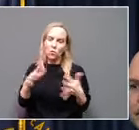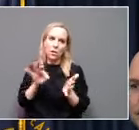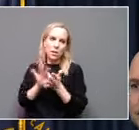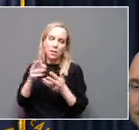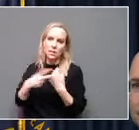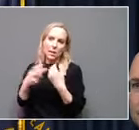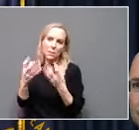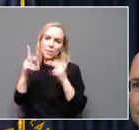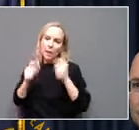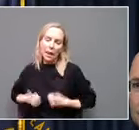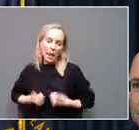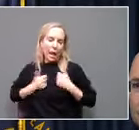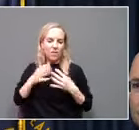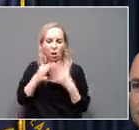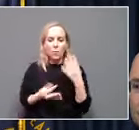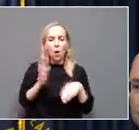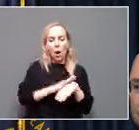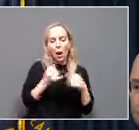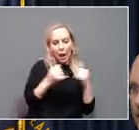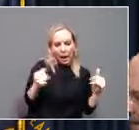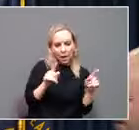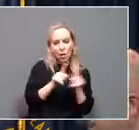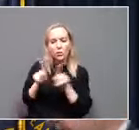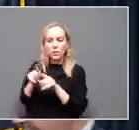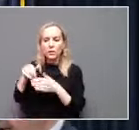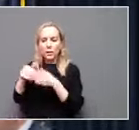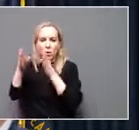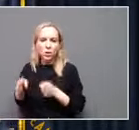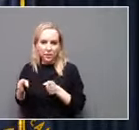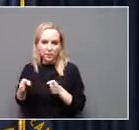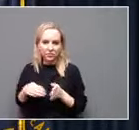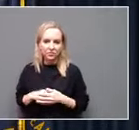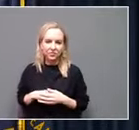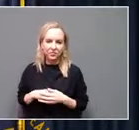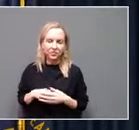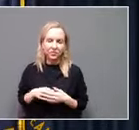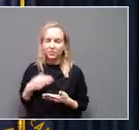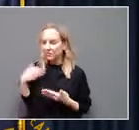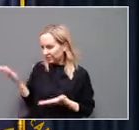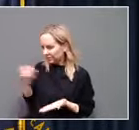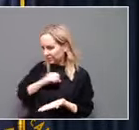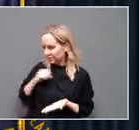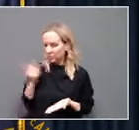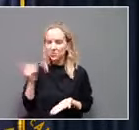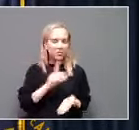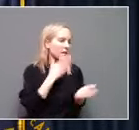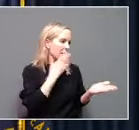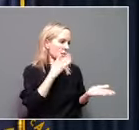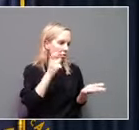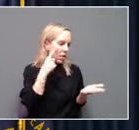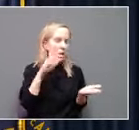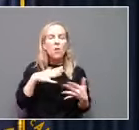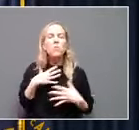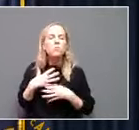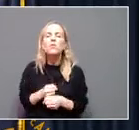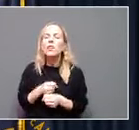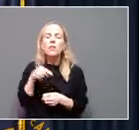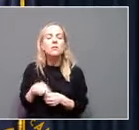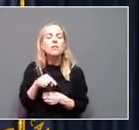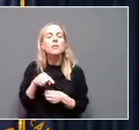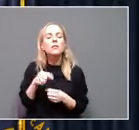will be available both online and in person. Senator? Thank you, Governor. Very briefly, I just wanted to say that this piece of